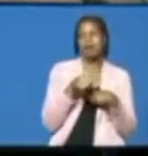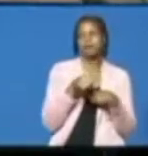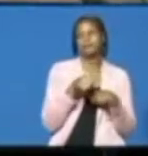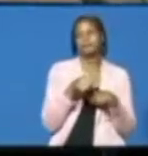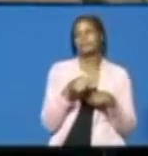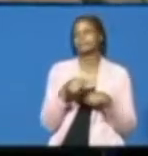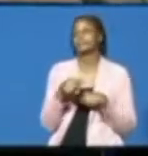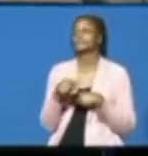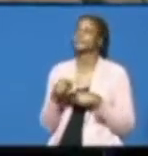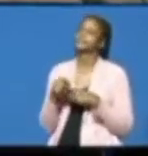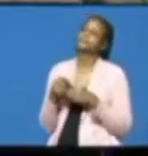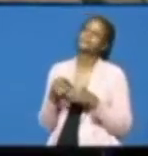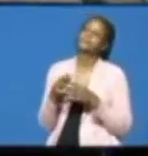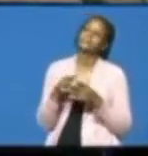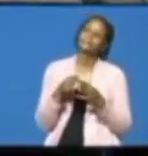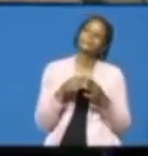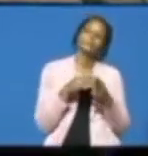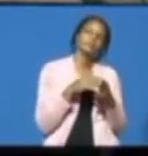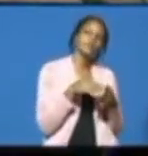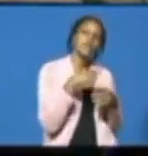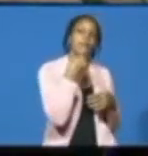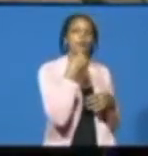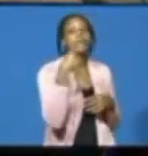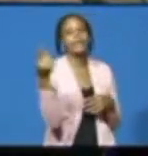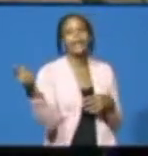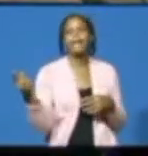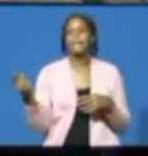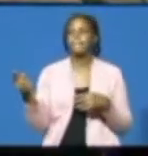they proclaim the water,